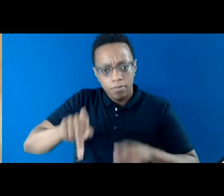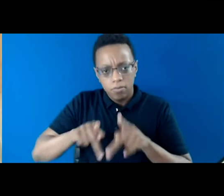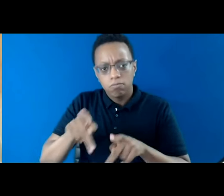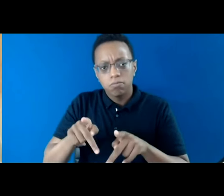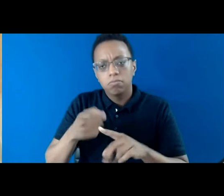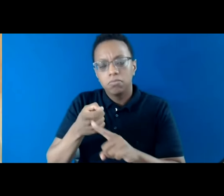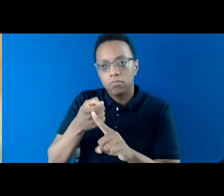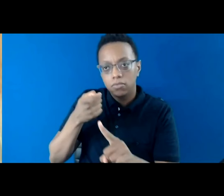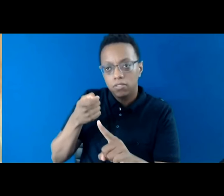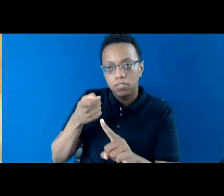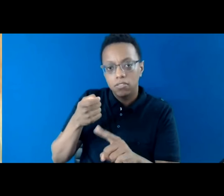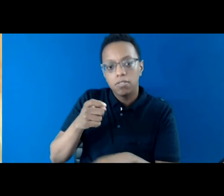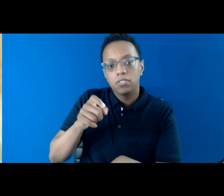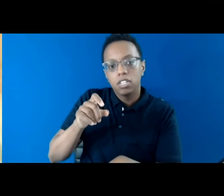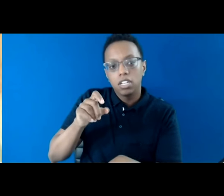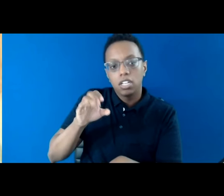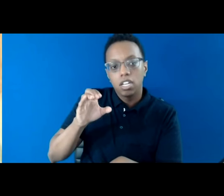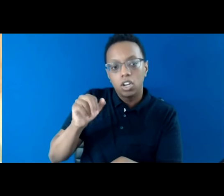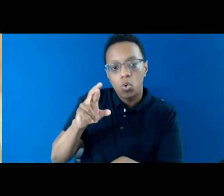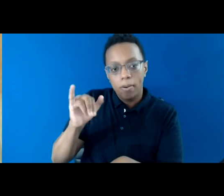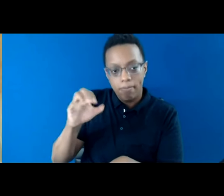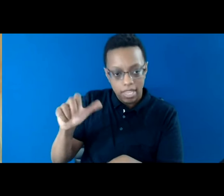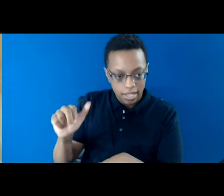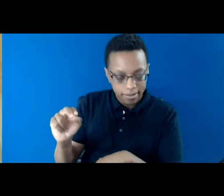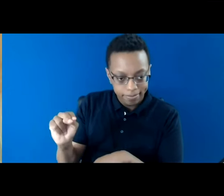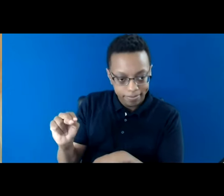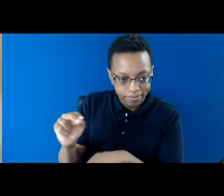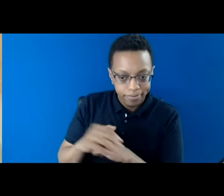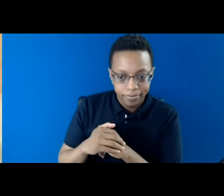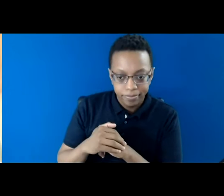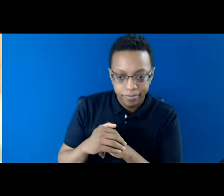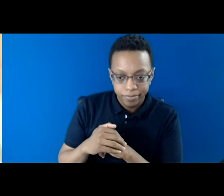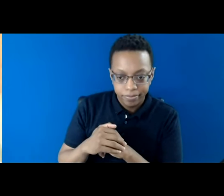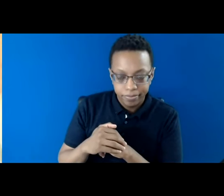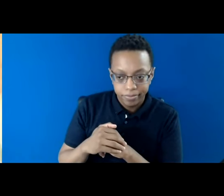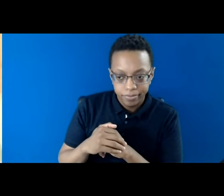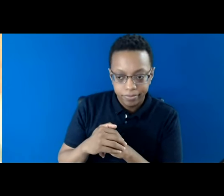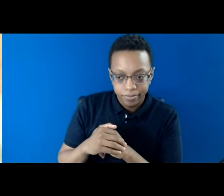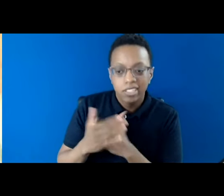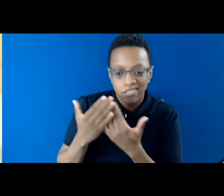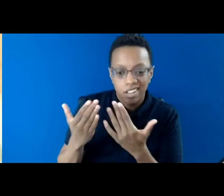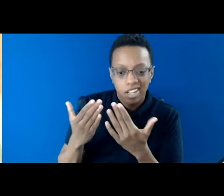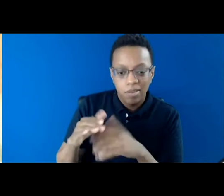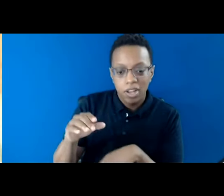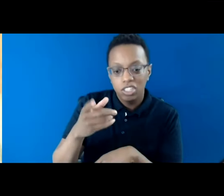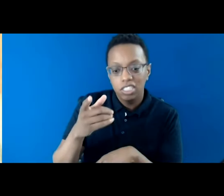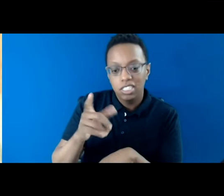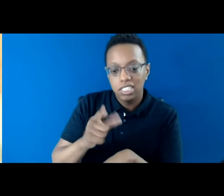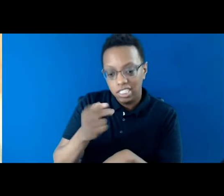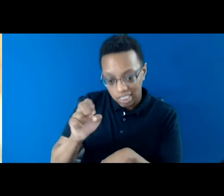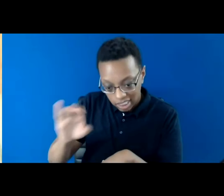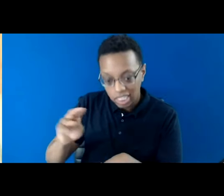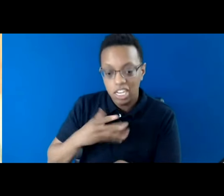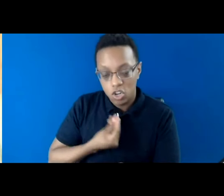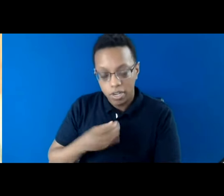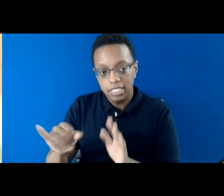from the Caribbean, but has a lot about gender nonconformity and trans identity in it and